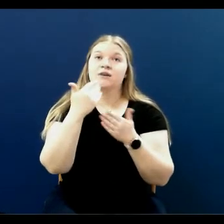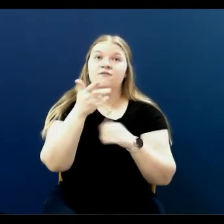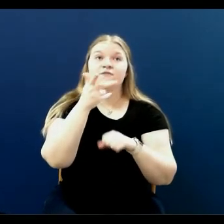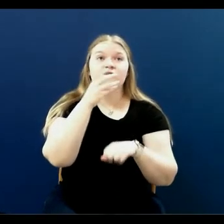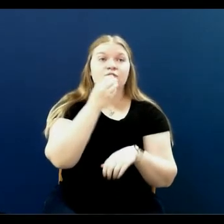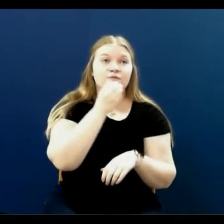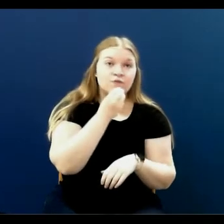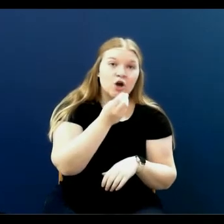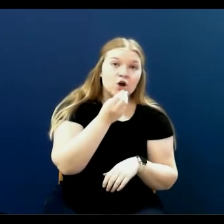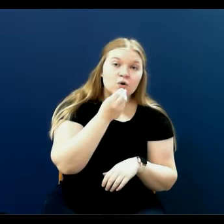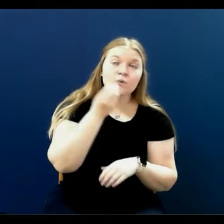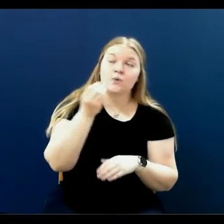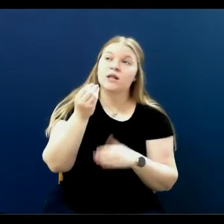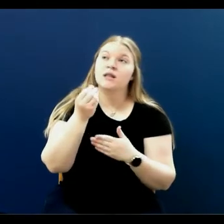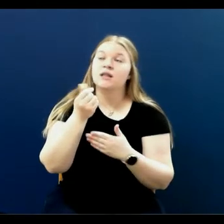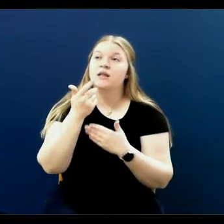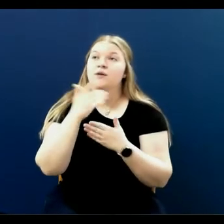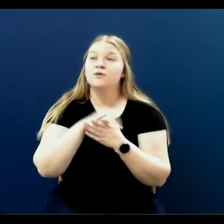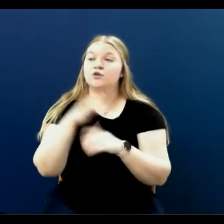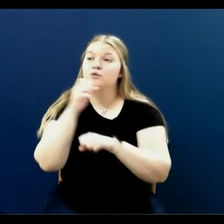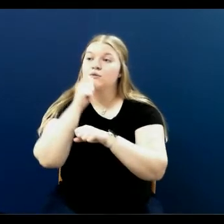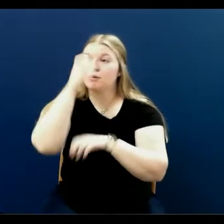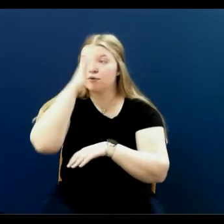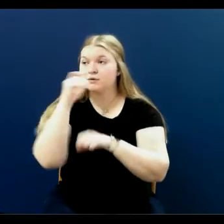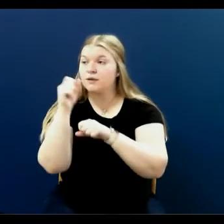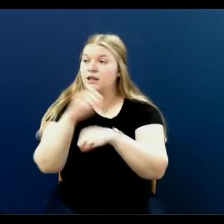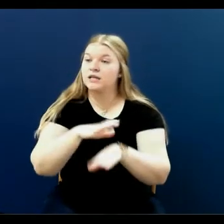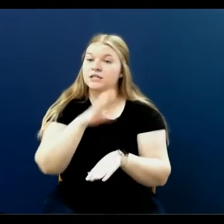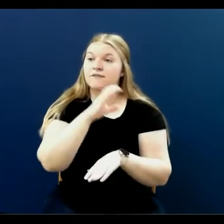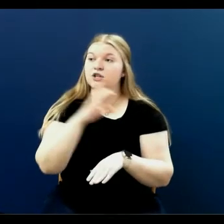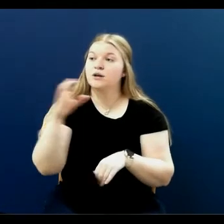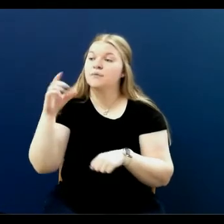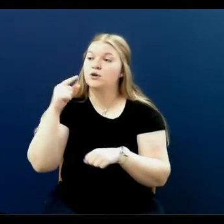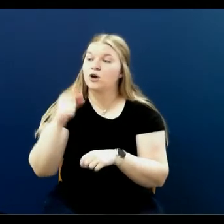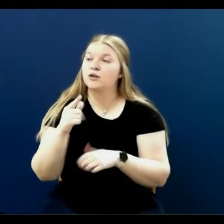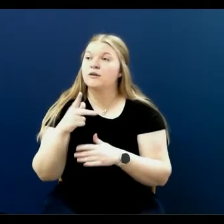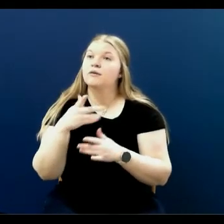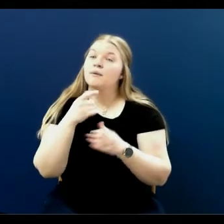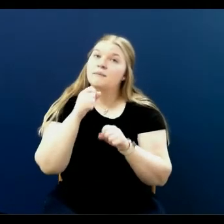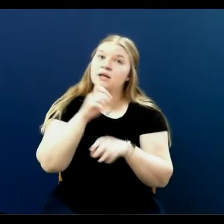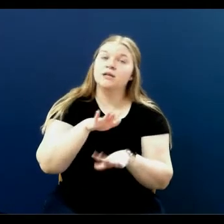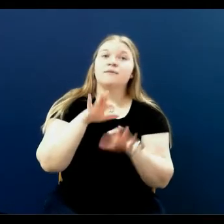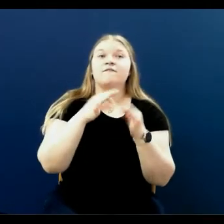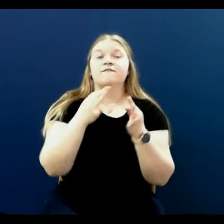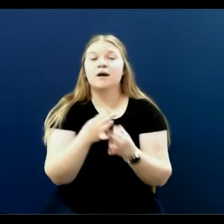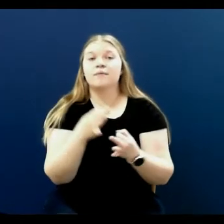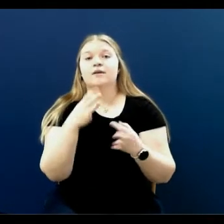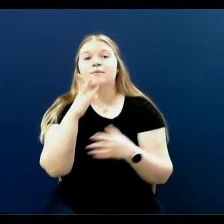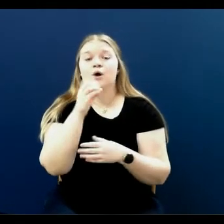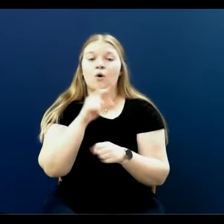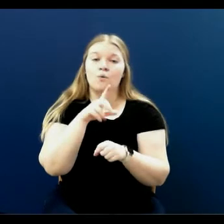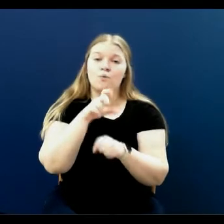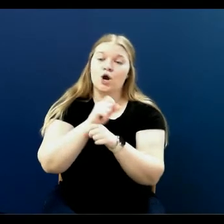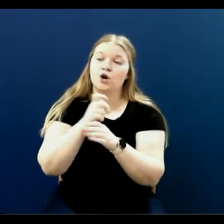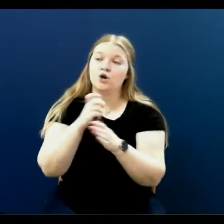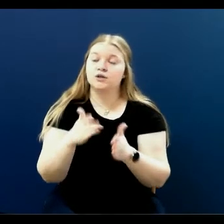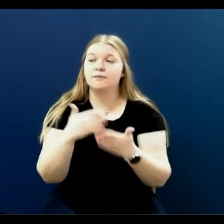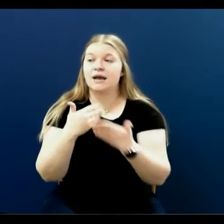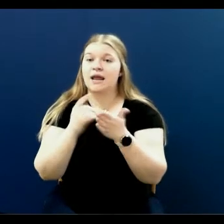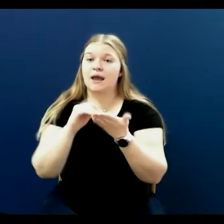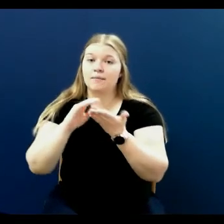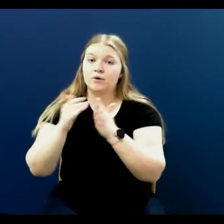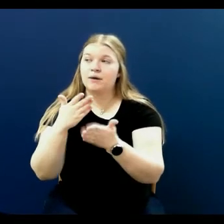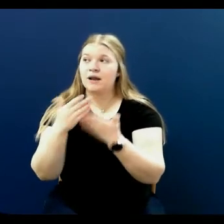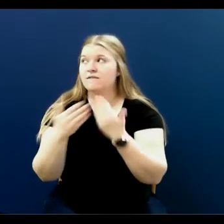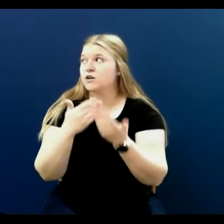this food. God, would you bless Calvary Chapel Garland? And then, Lord, would you bless my family, my coworkers, my neighbors, whatever else might